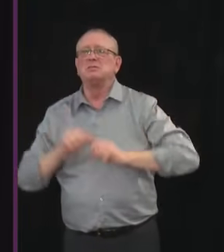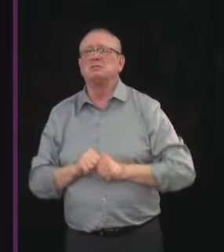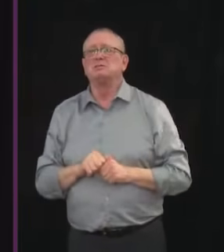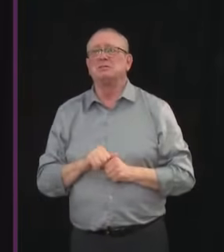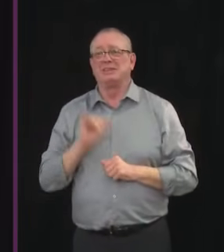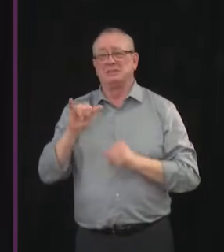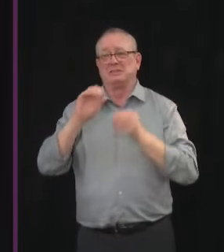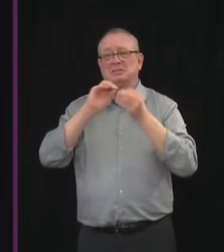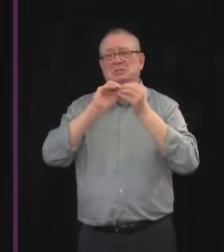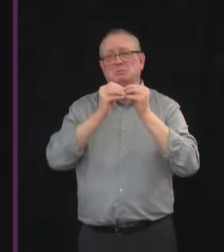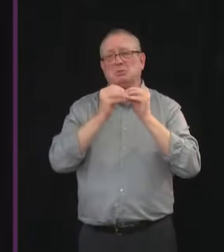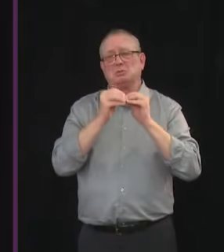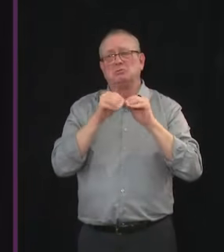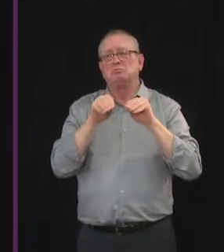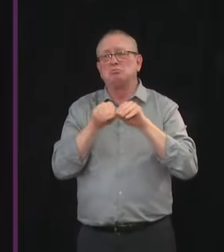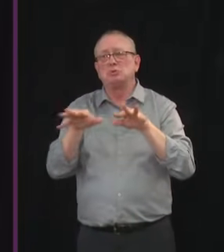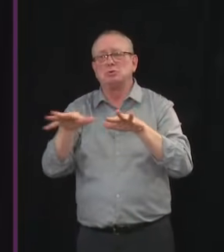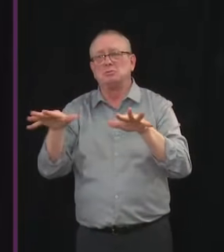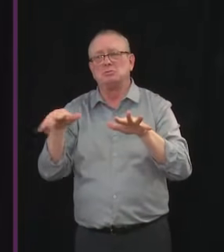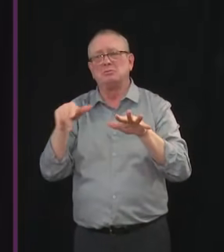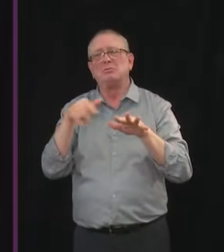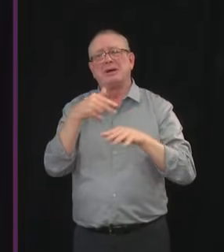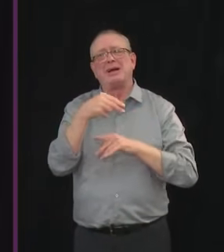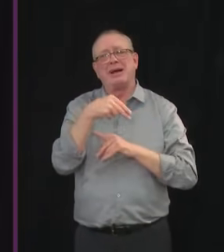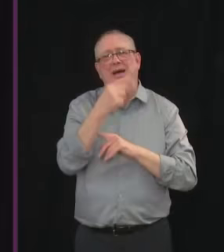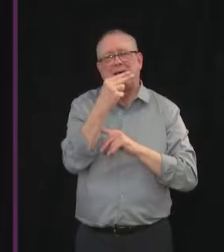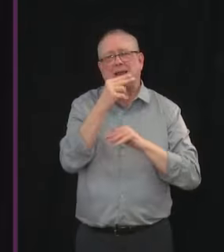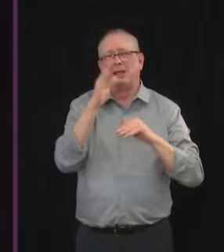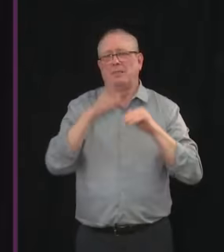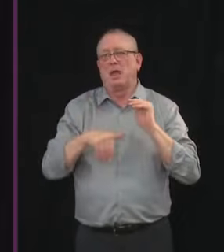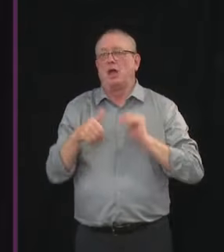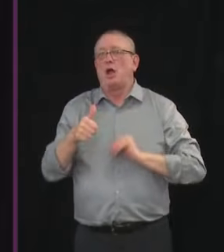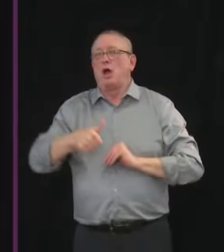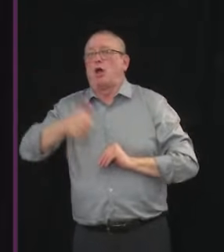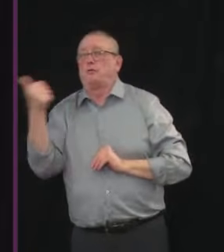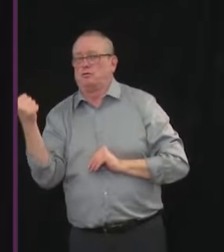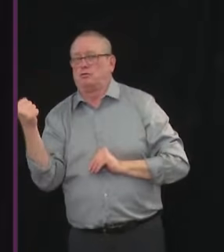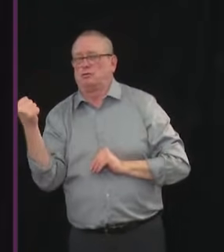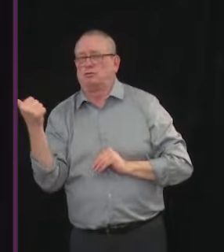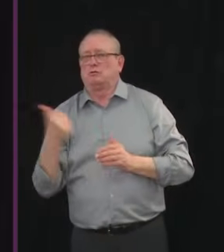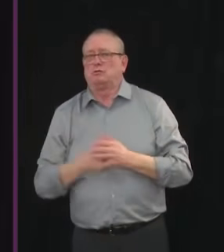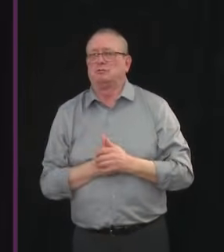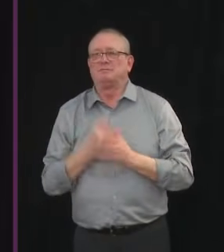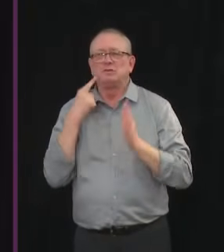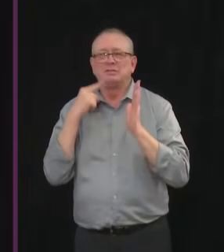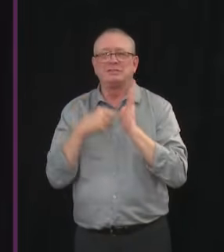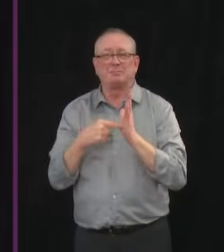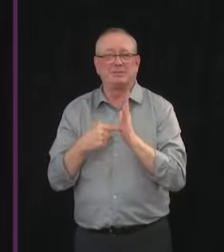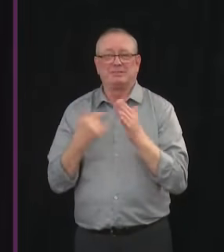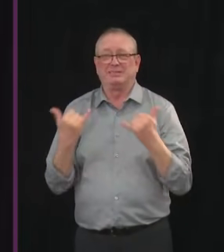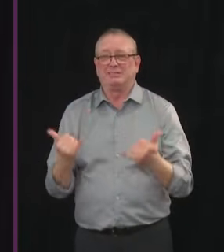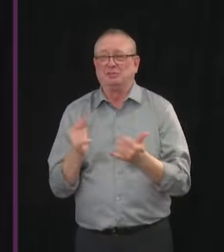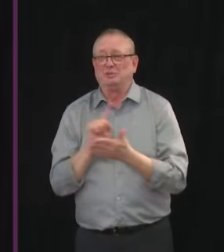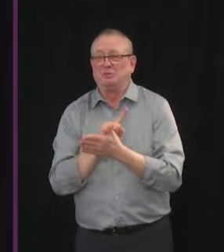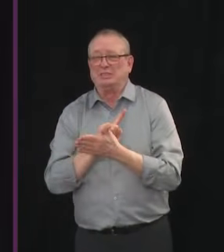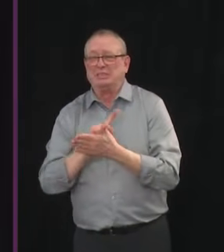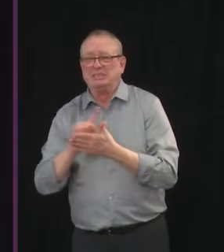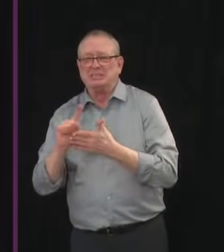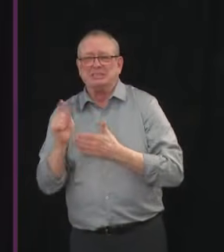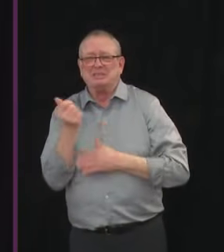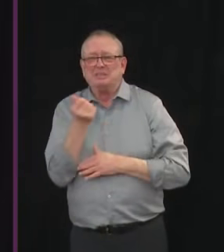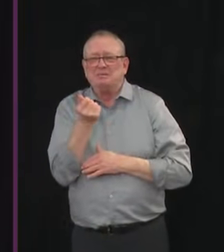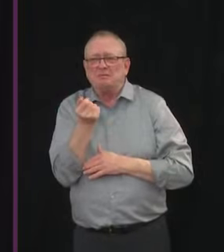are higher than the activities that we have eased open this week, effective this week. I know that there's been